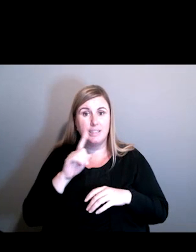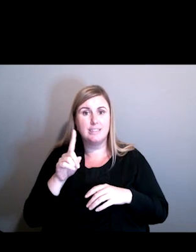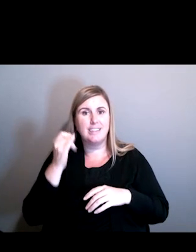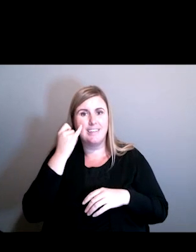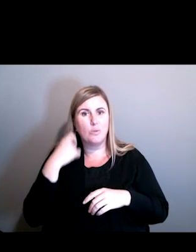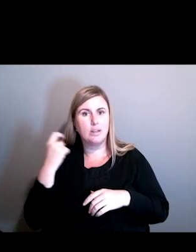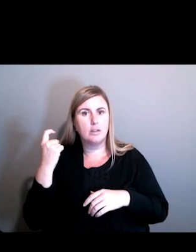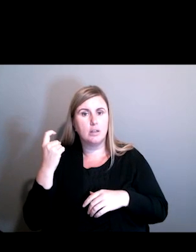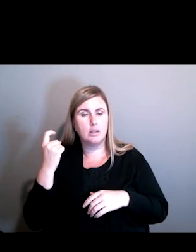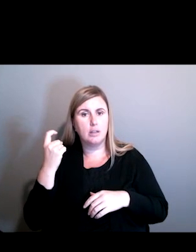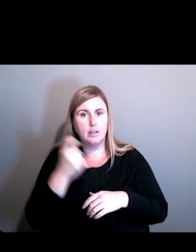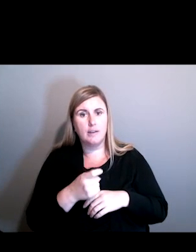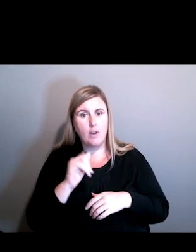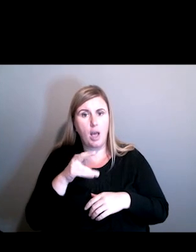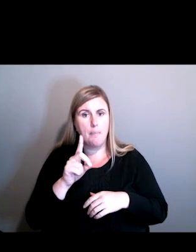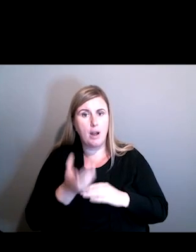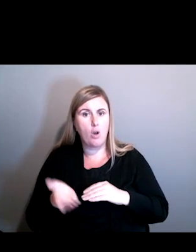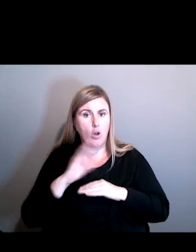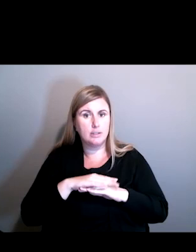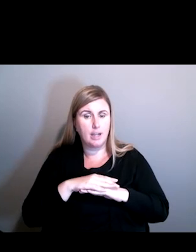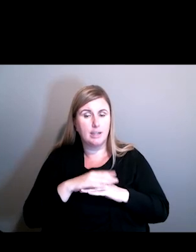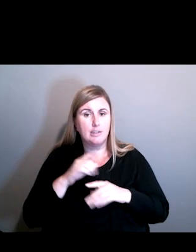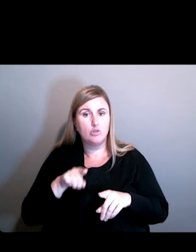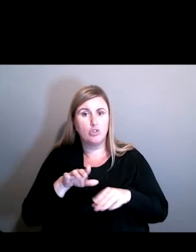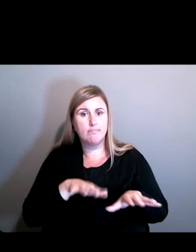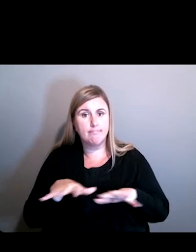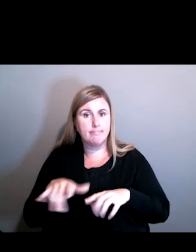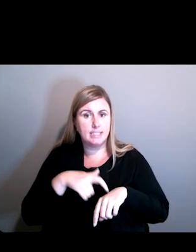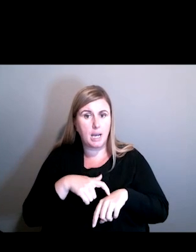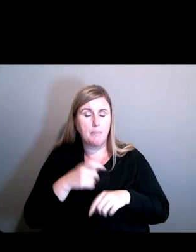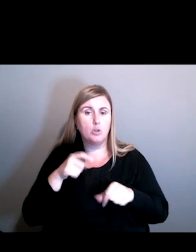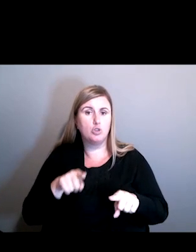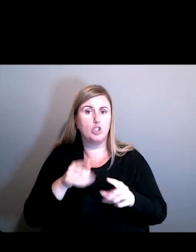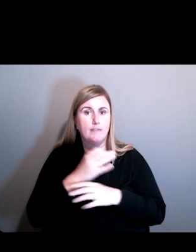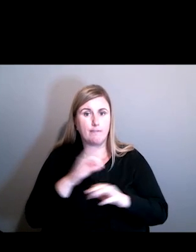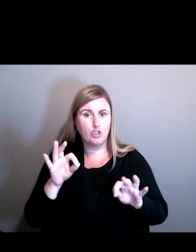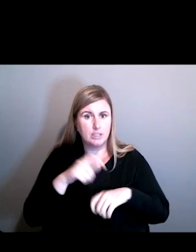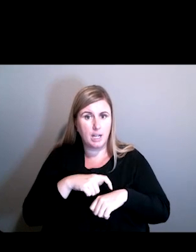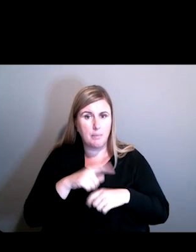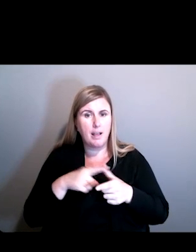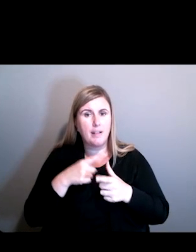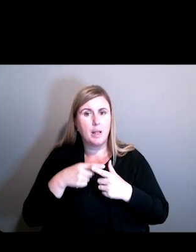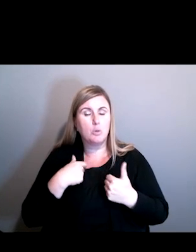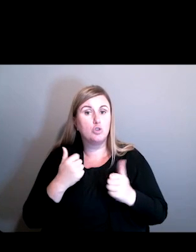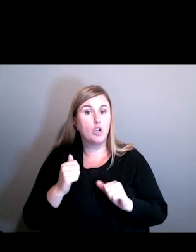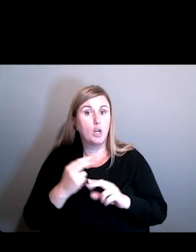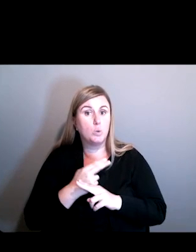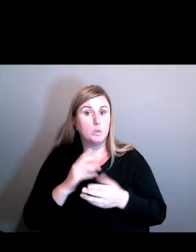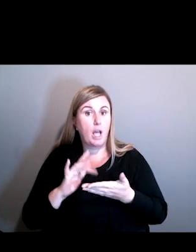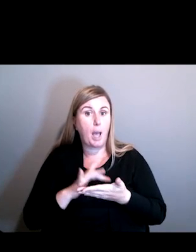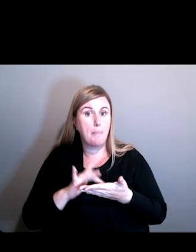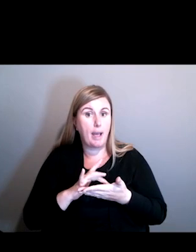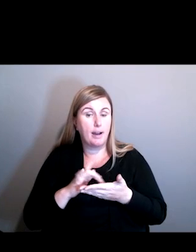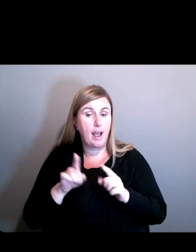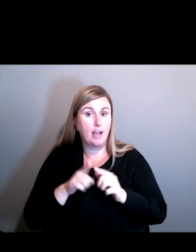reinforcers is if we give them their iPad all day or during their downtime or during their free time. Then when we try to use